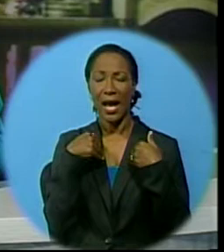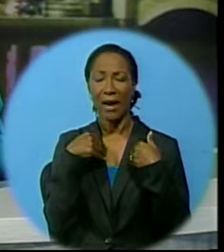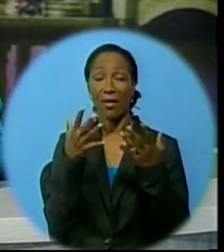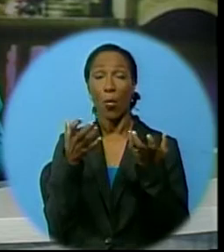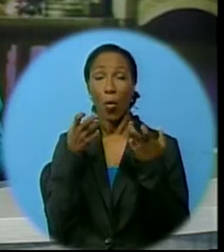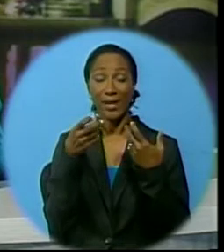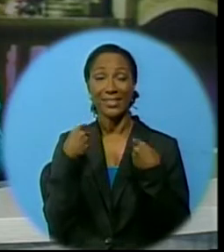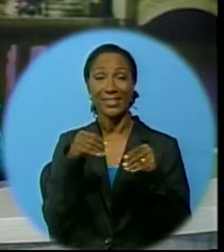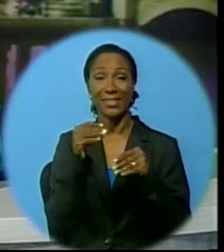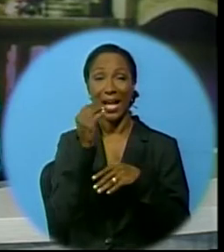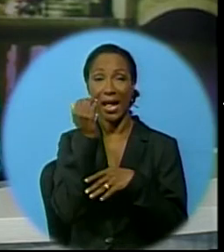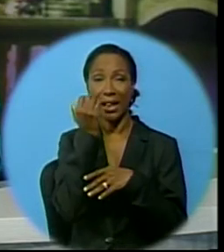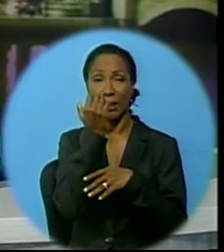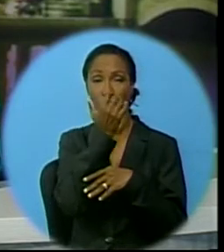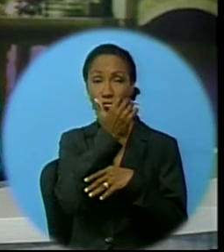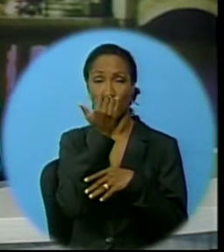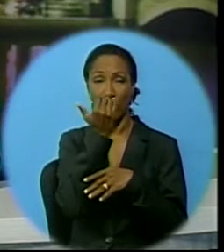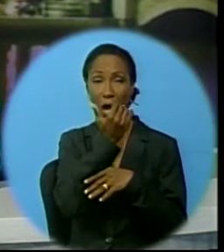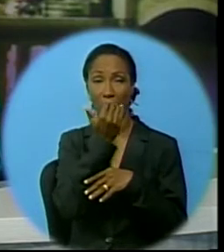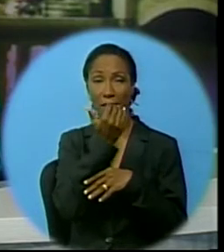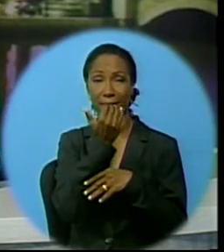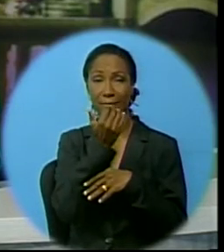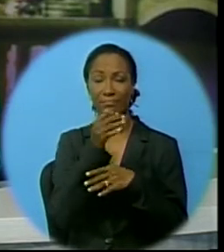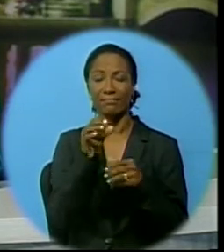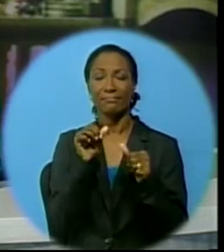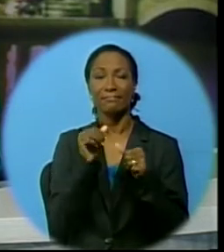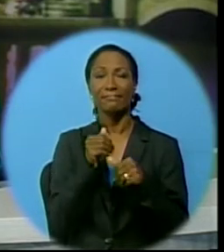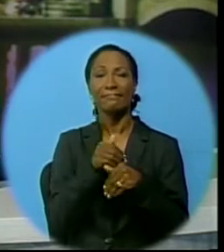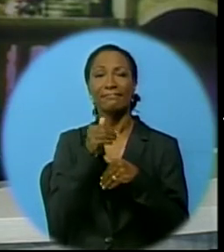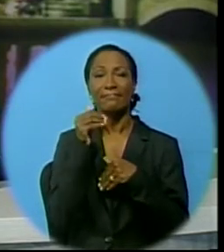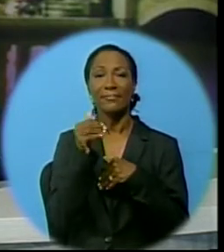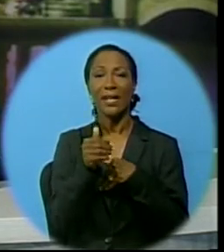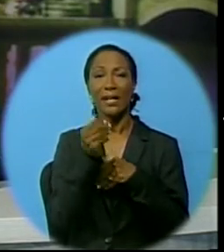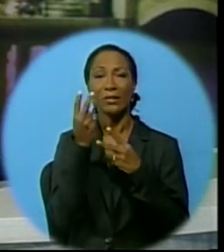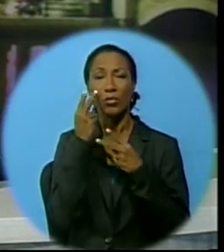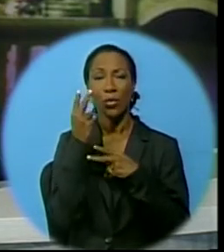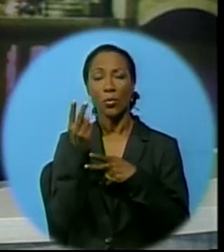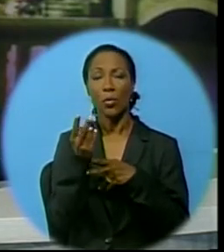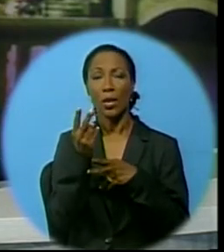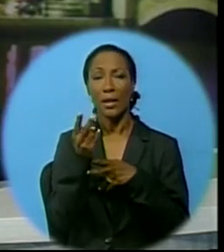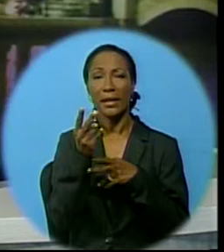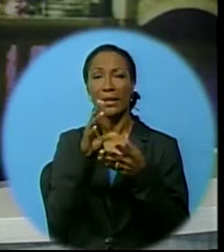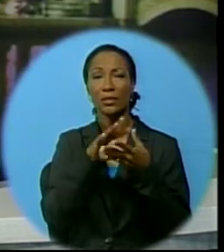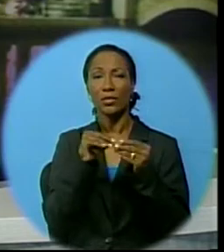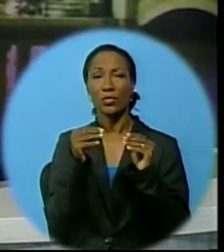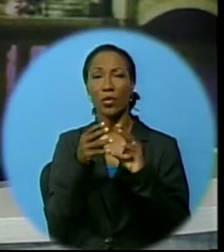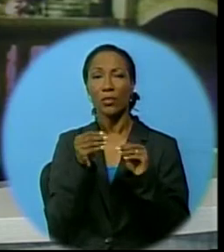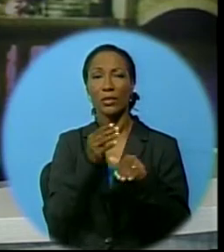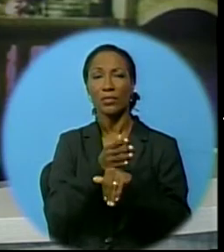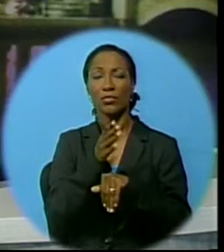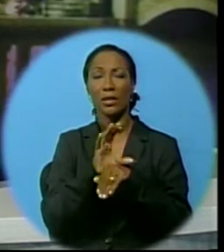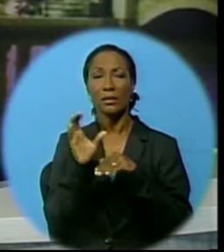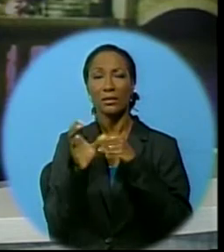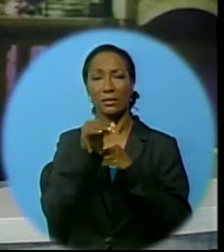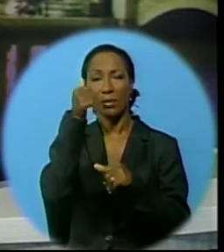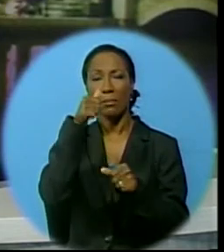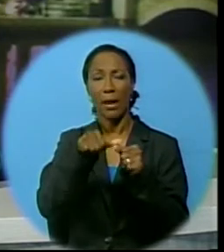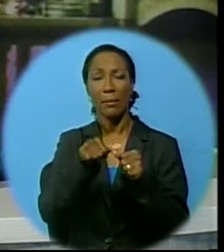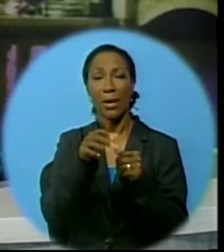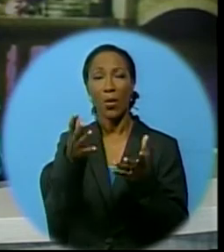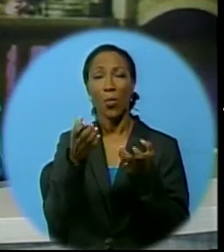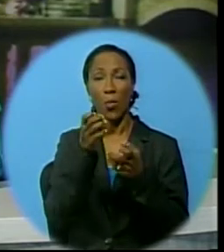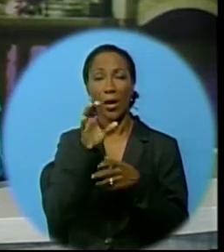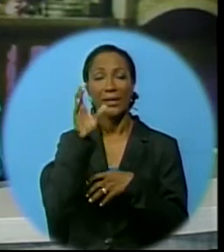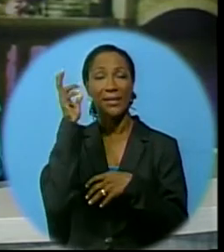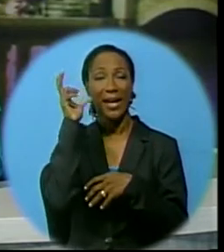cocaine. Still to come, a look at some of the major stories across the region. But first, a reminder that we want to hear